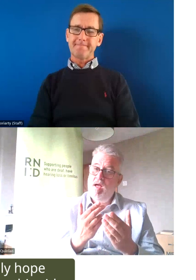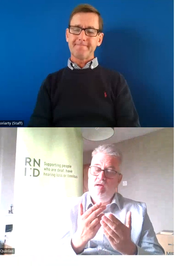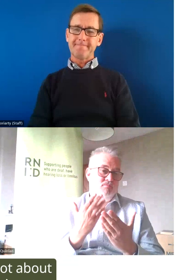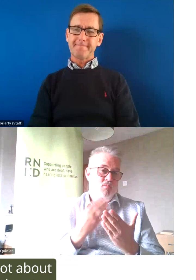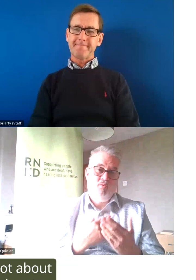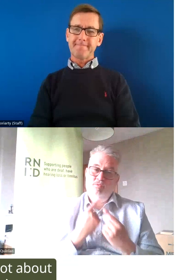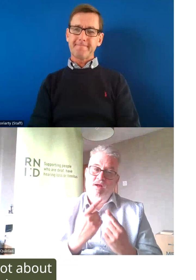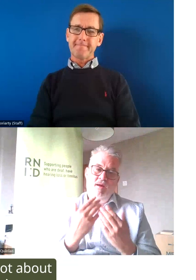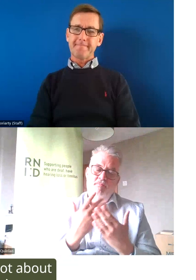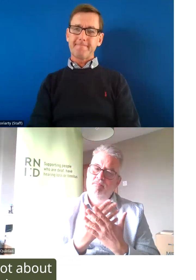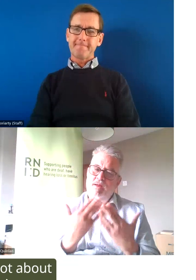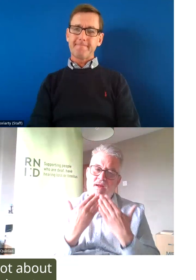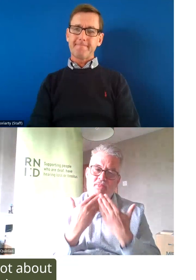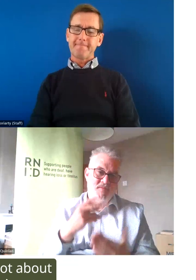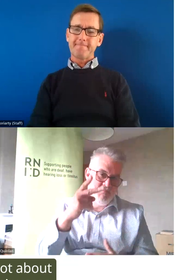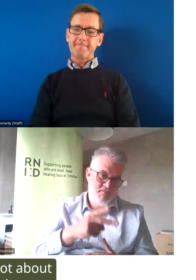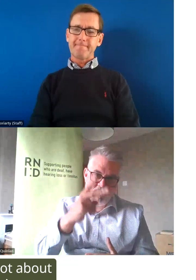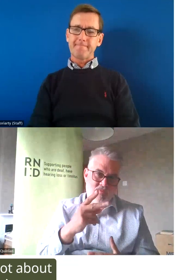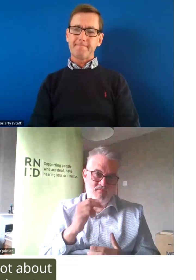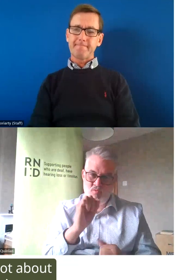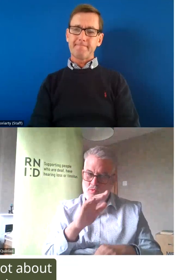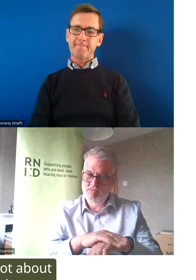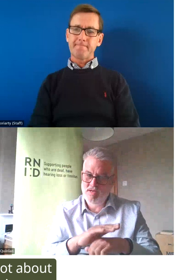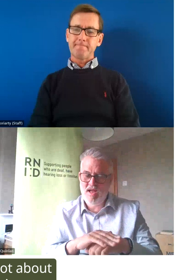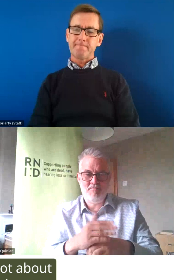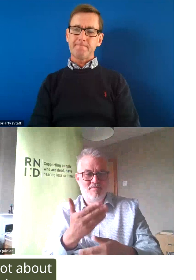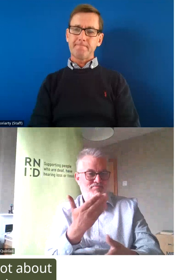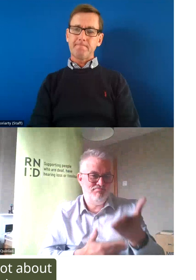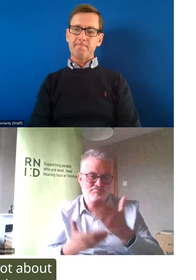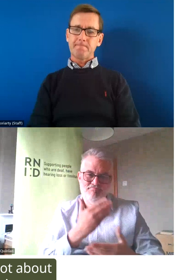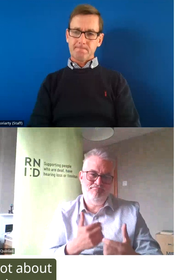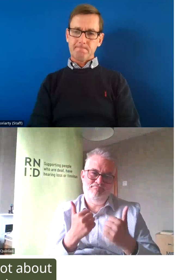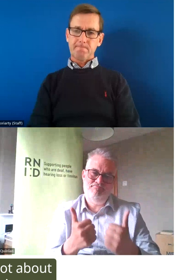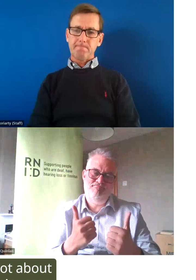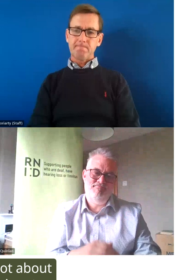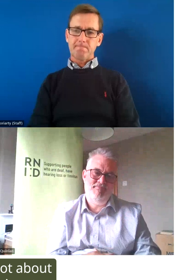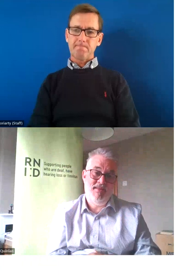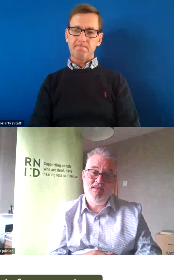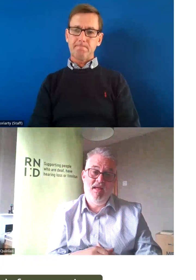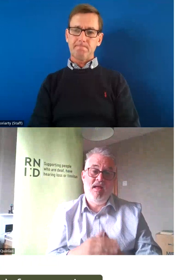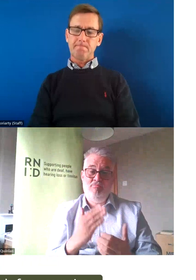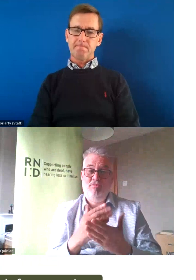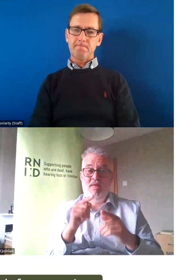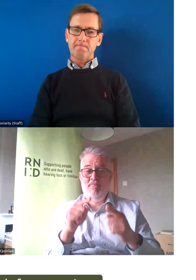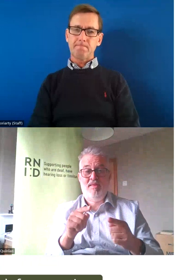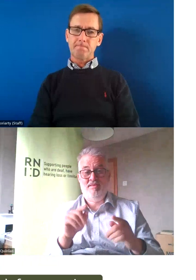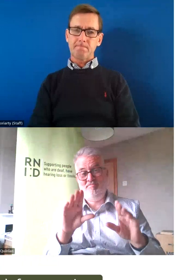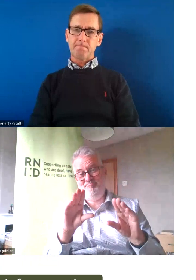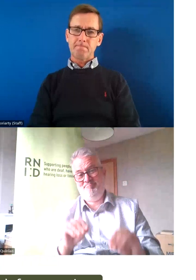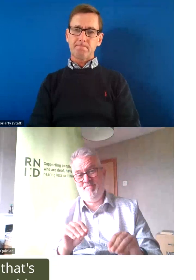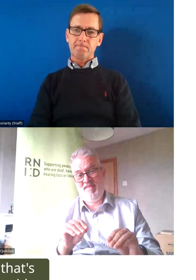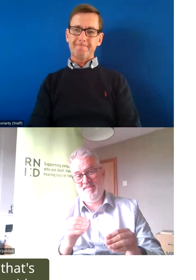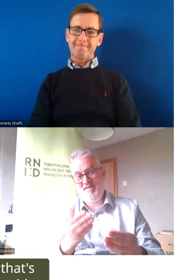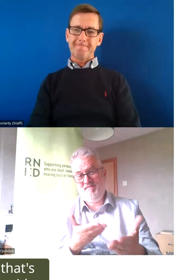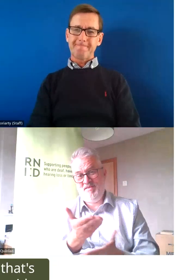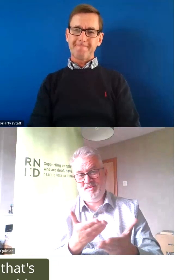this video have learned a lot about how to cast their votes. So thank you very much for your